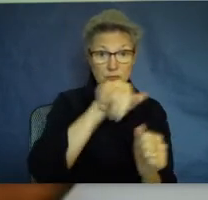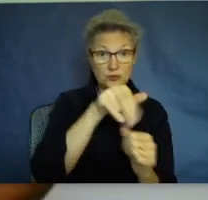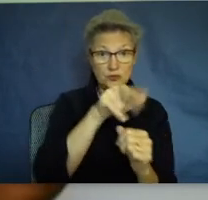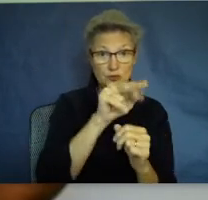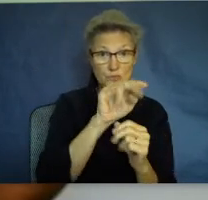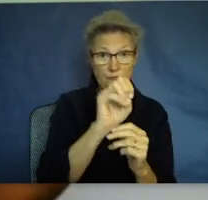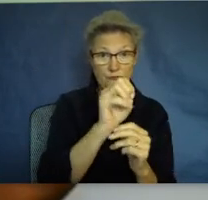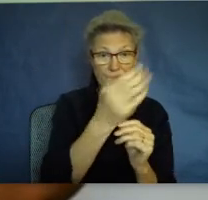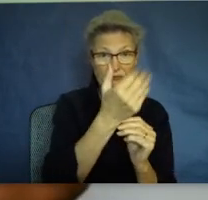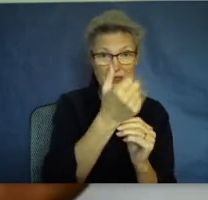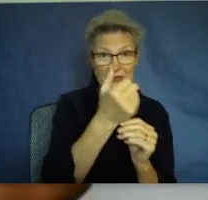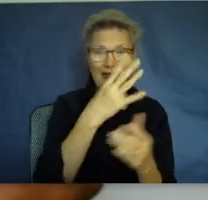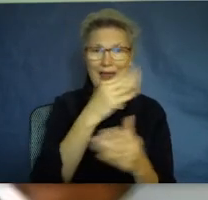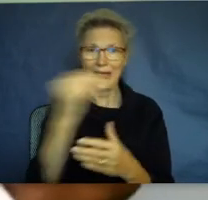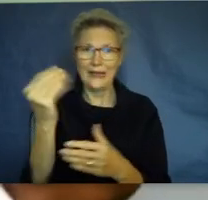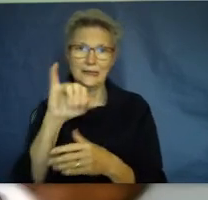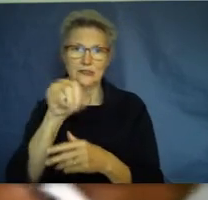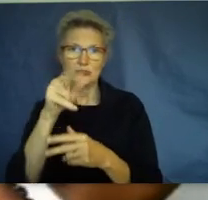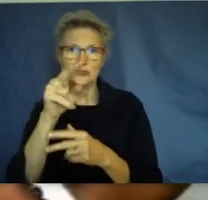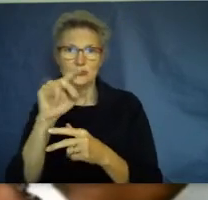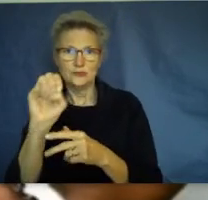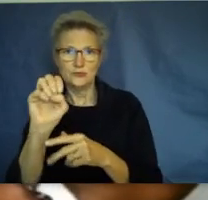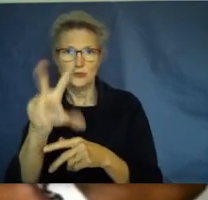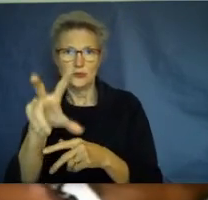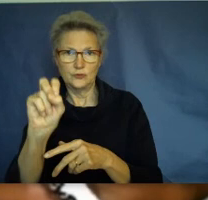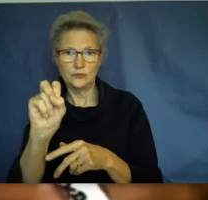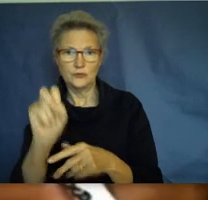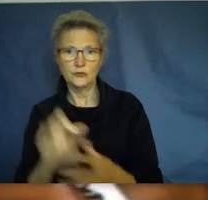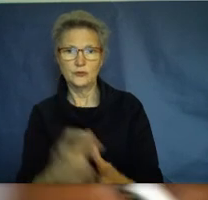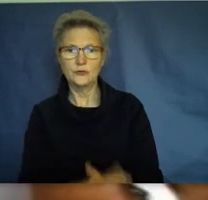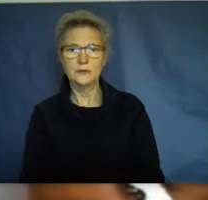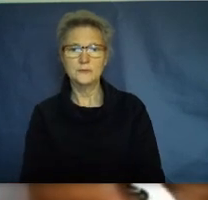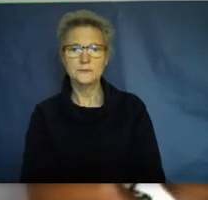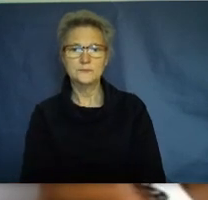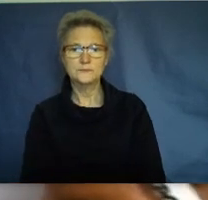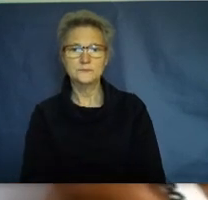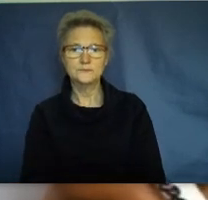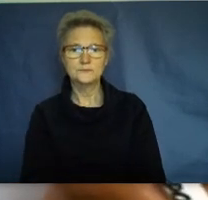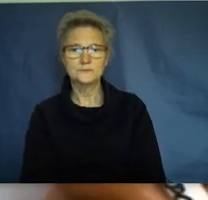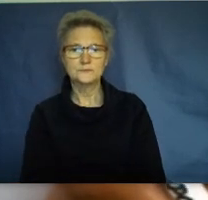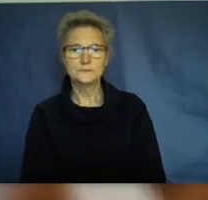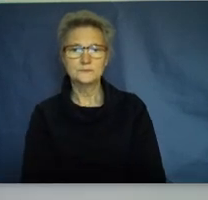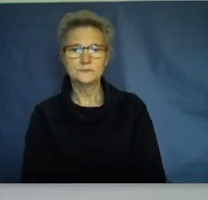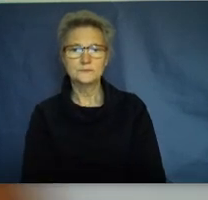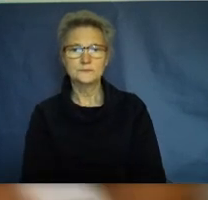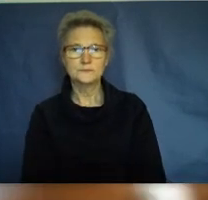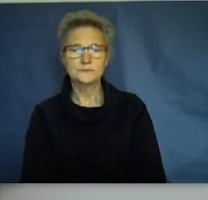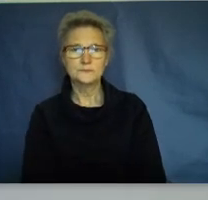15th and June 30th.